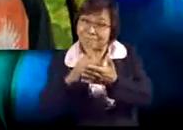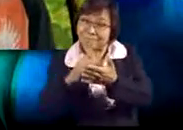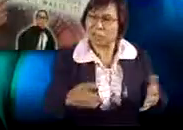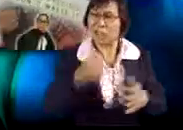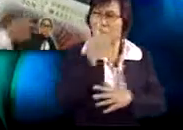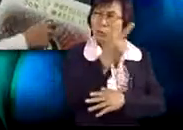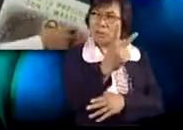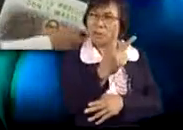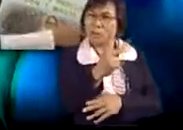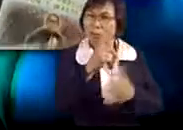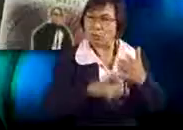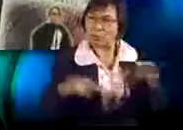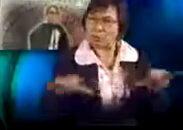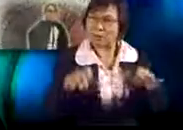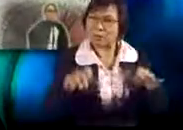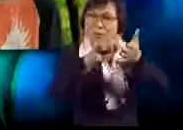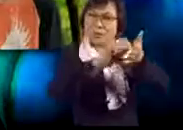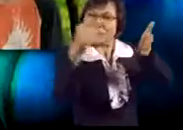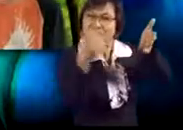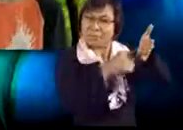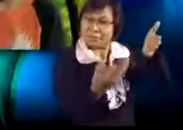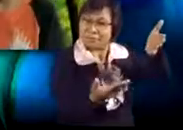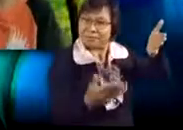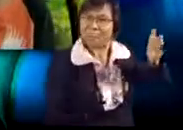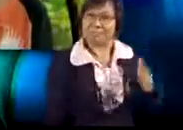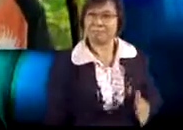Do you see what's written here?